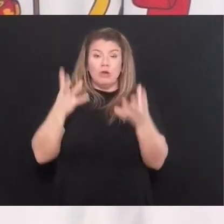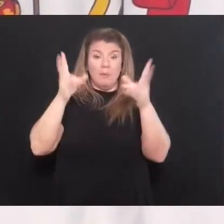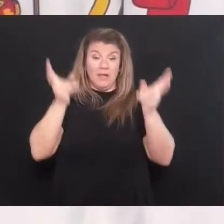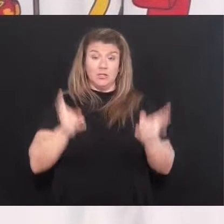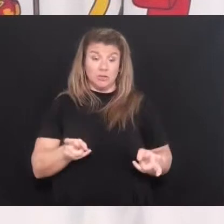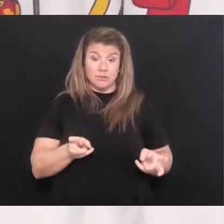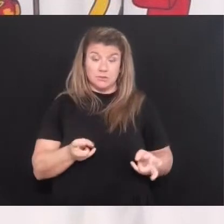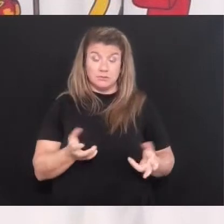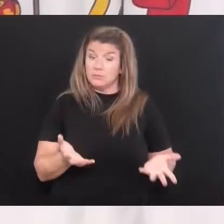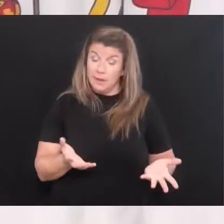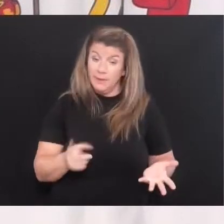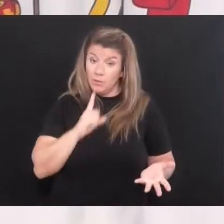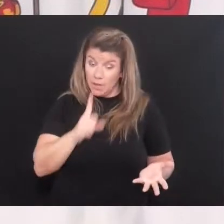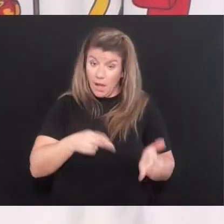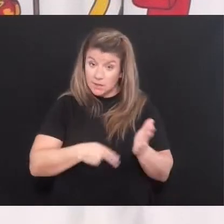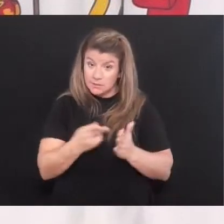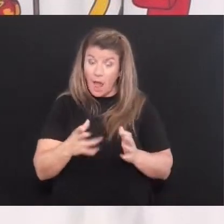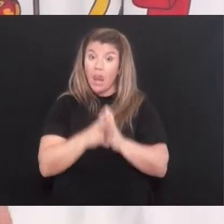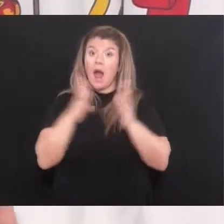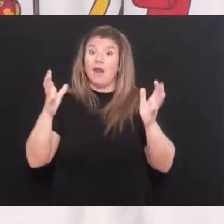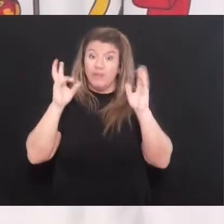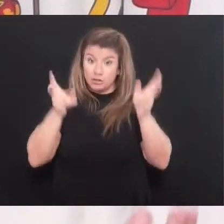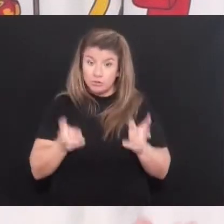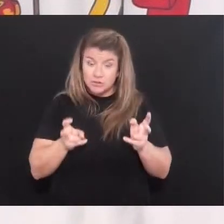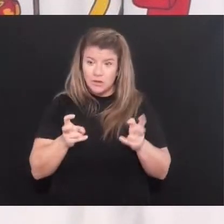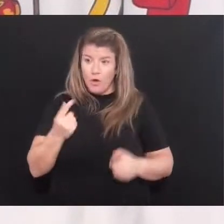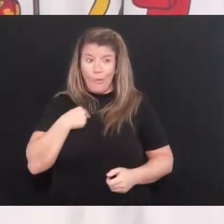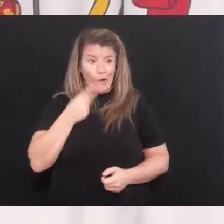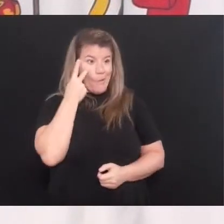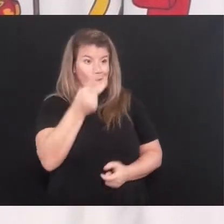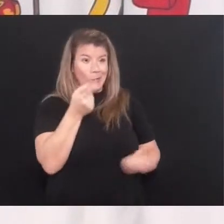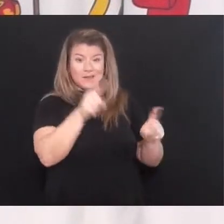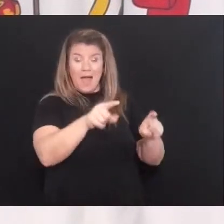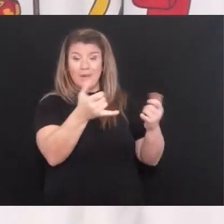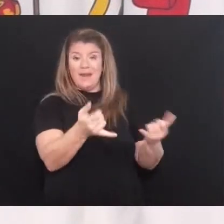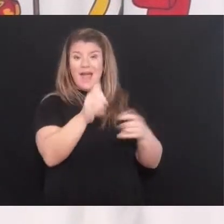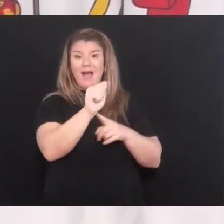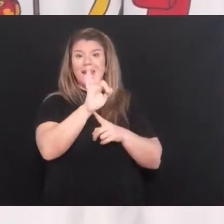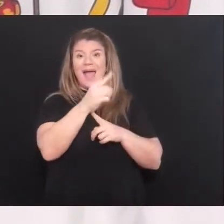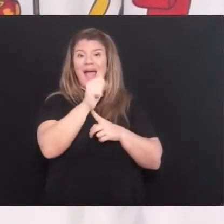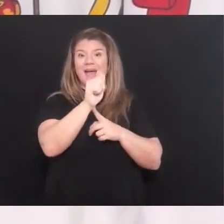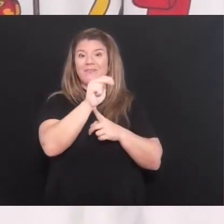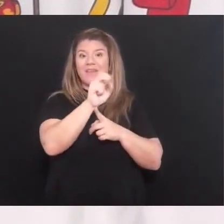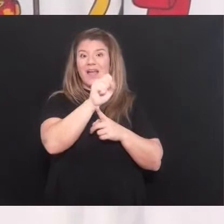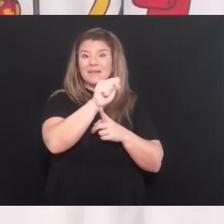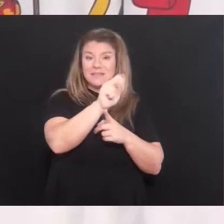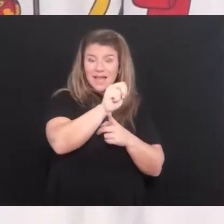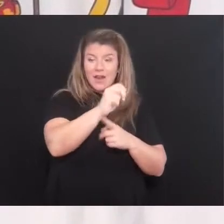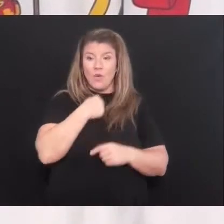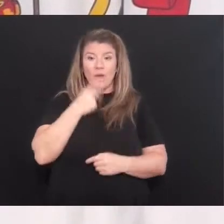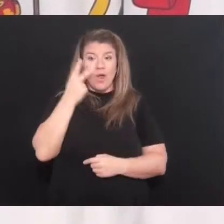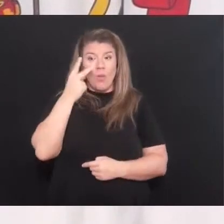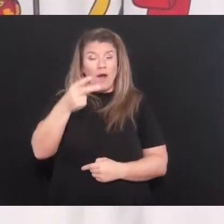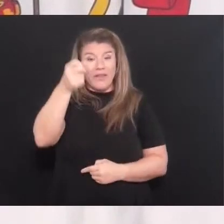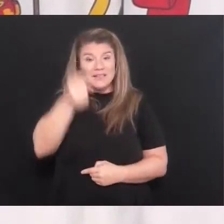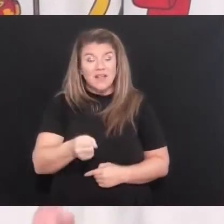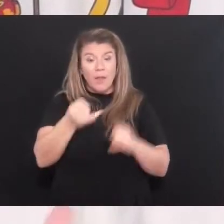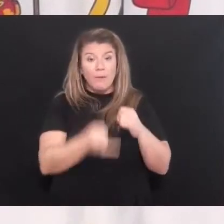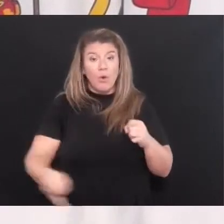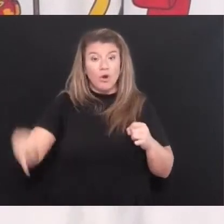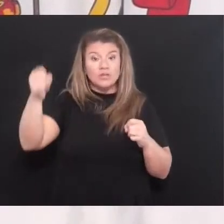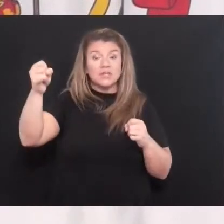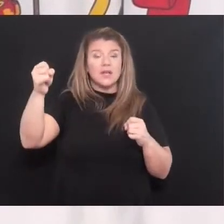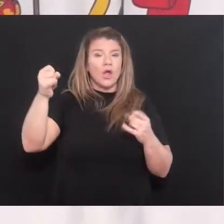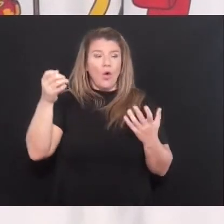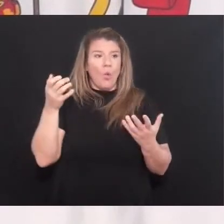have. I mean, like it or not like it. We all watch what's going on in Afghanistan. We all watch what's going on at our southern borders. We